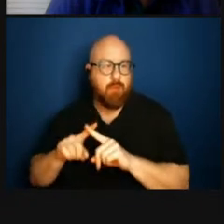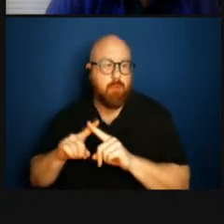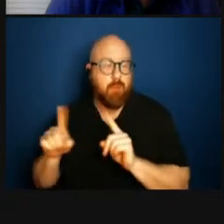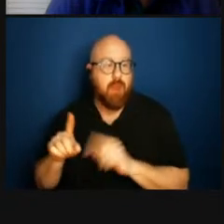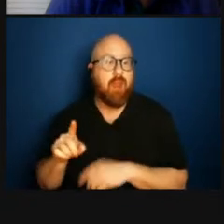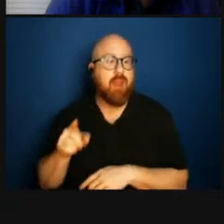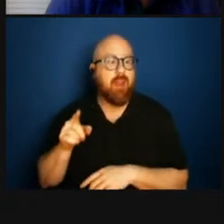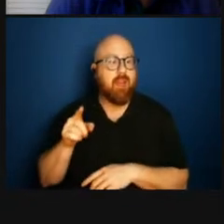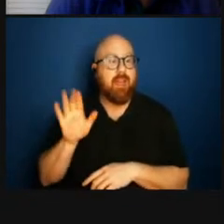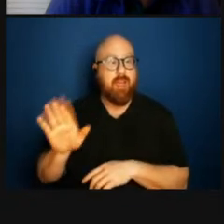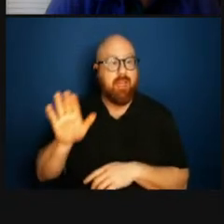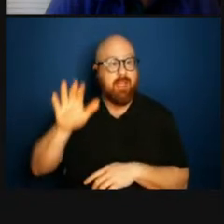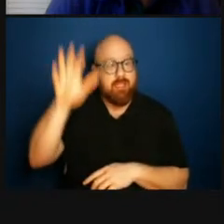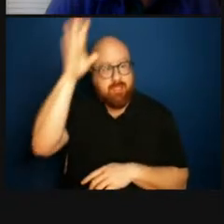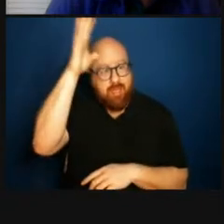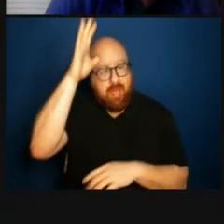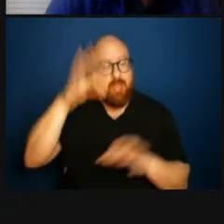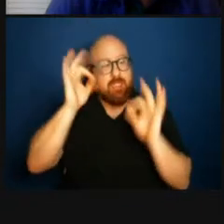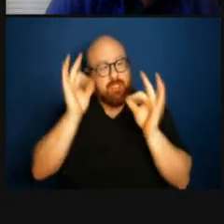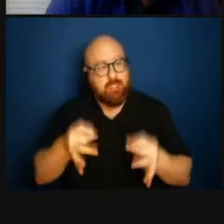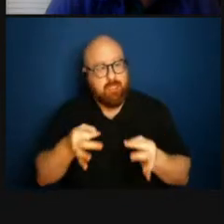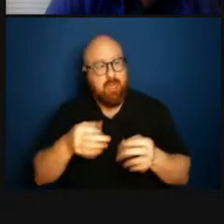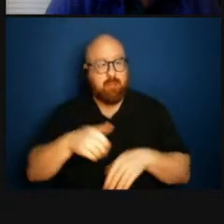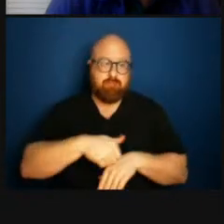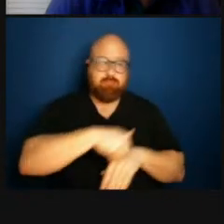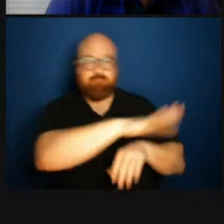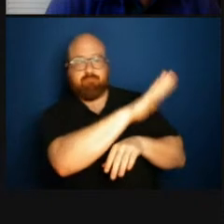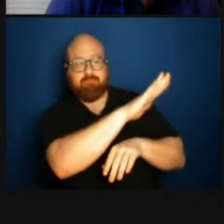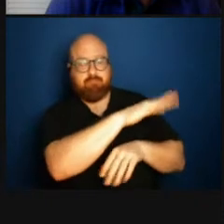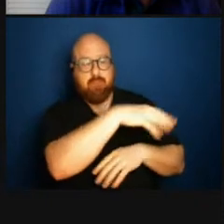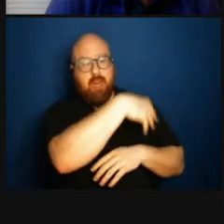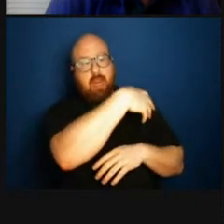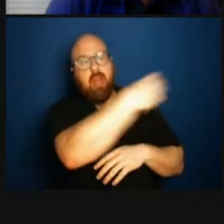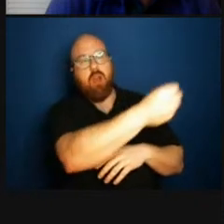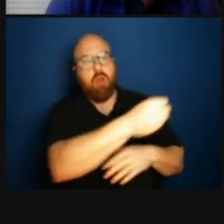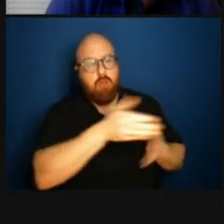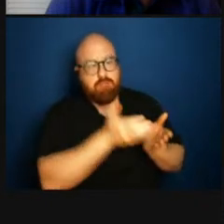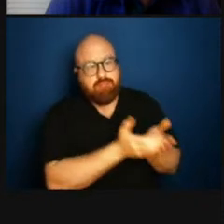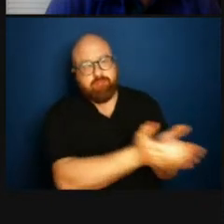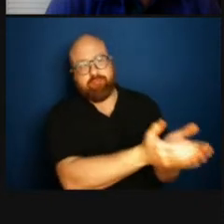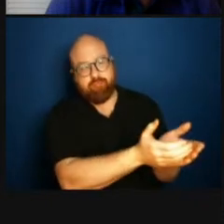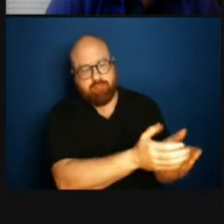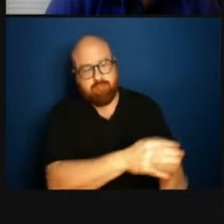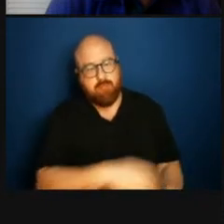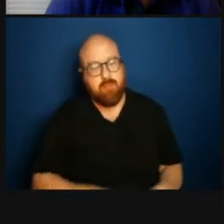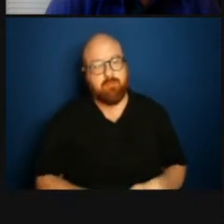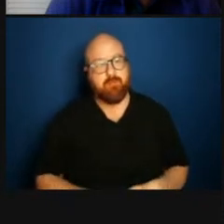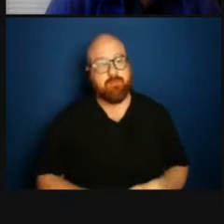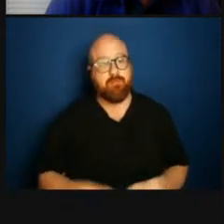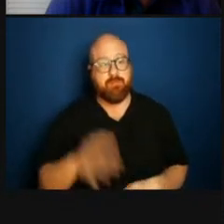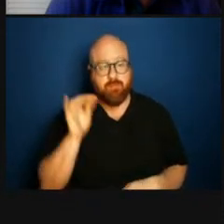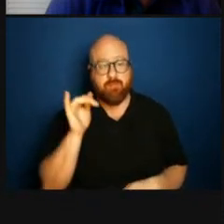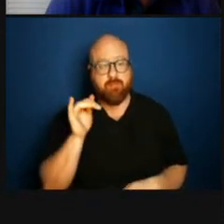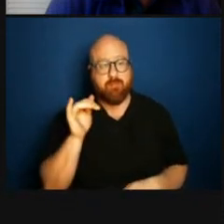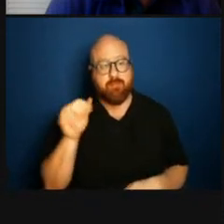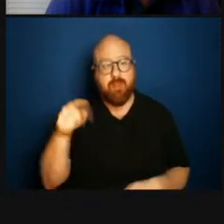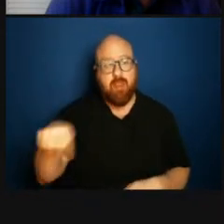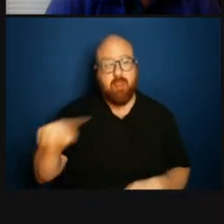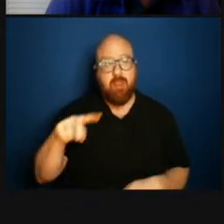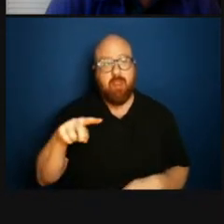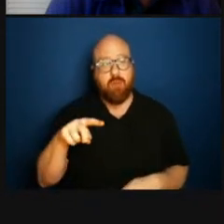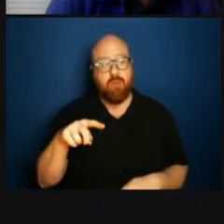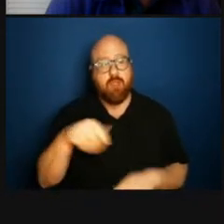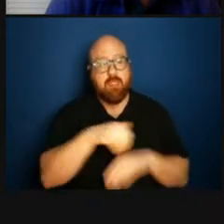to become a midshipman, and that was the practice in those days. They sent naval officers as midshipmen